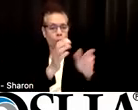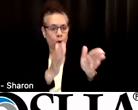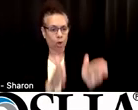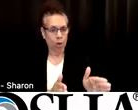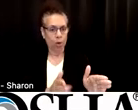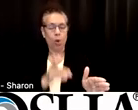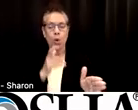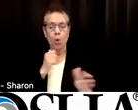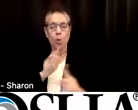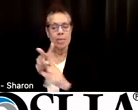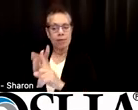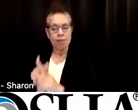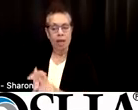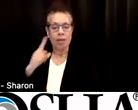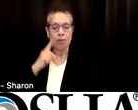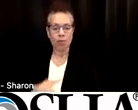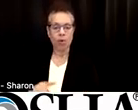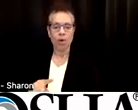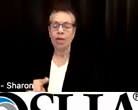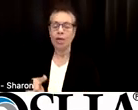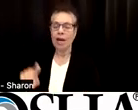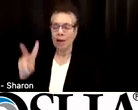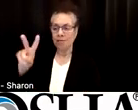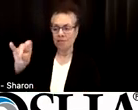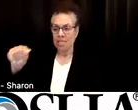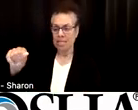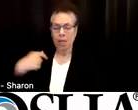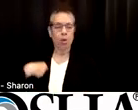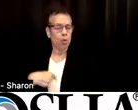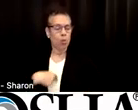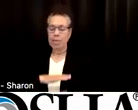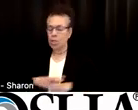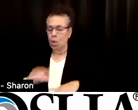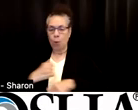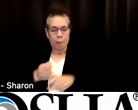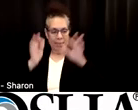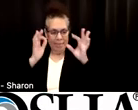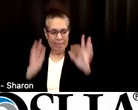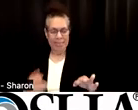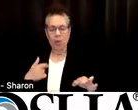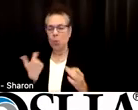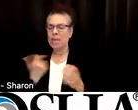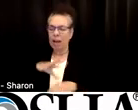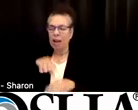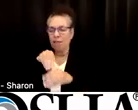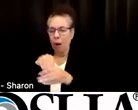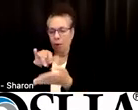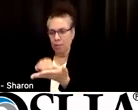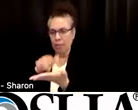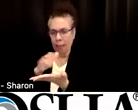is filing for a UNT visa. We don't make the decisions on the UNT visas. We just play a small part of that.